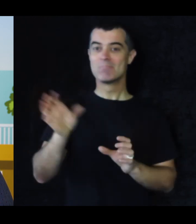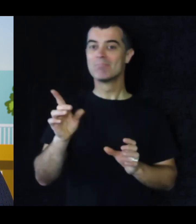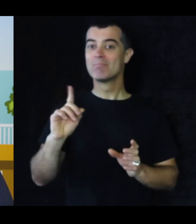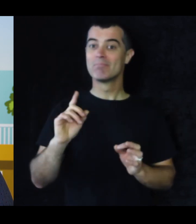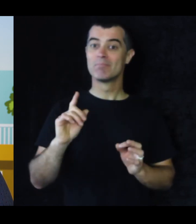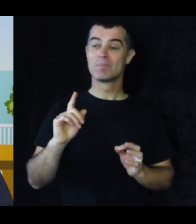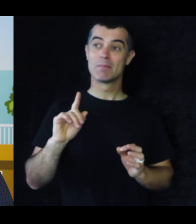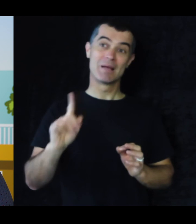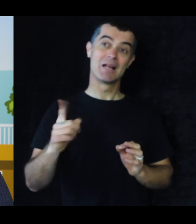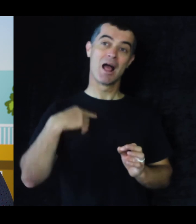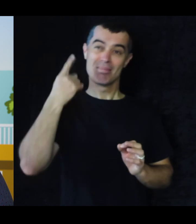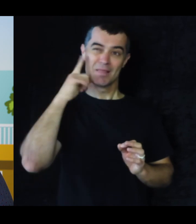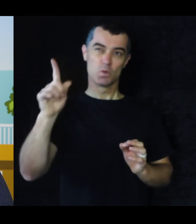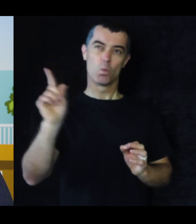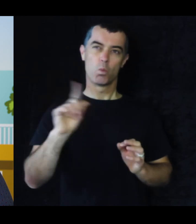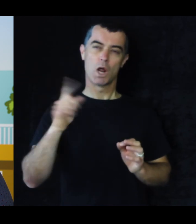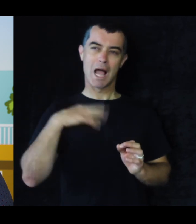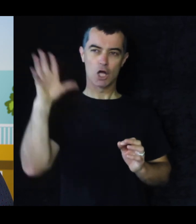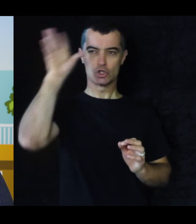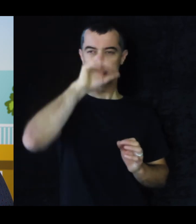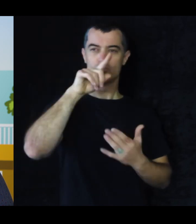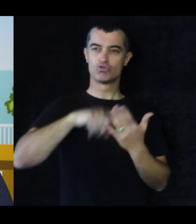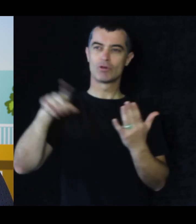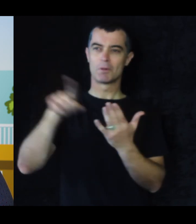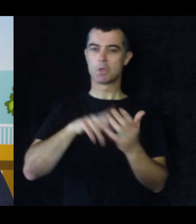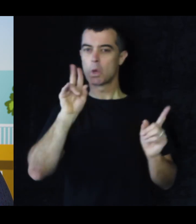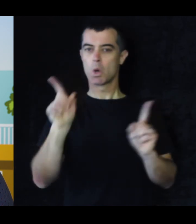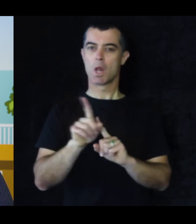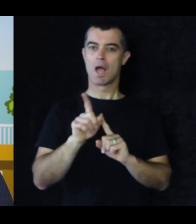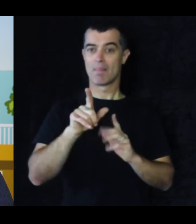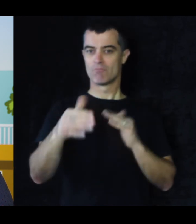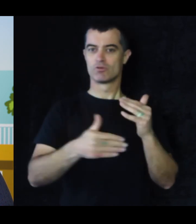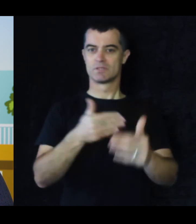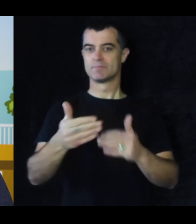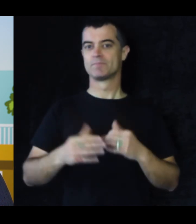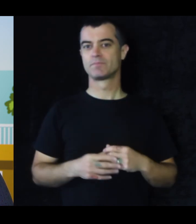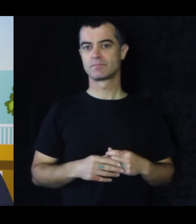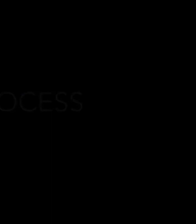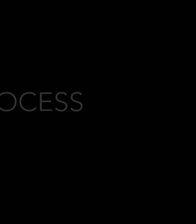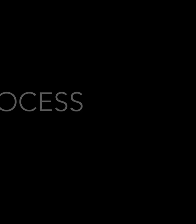side of this, but I think this is what I assume the discrimination looks like in the process.